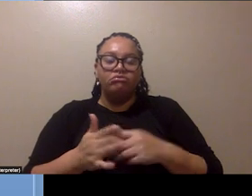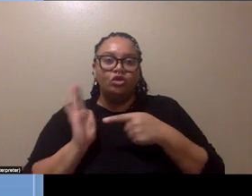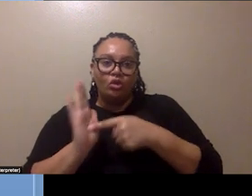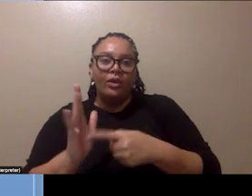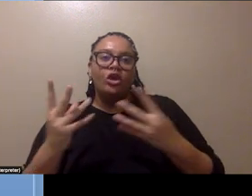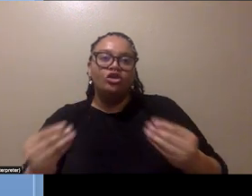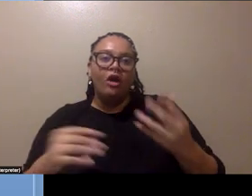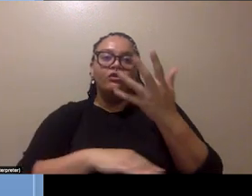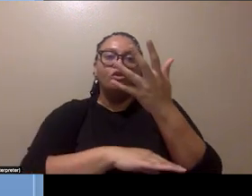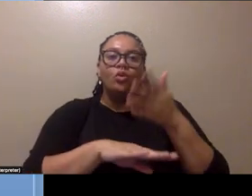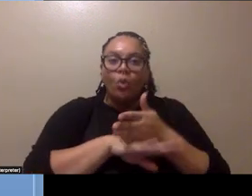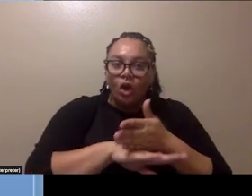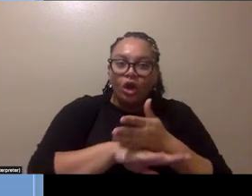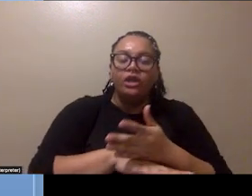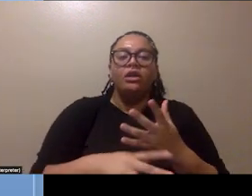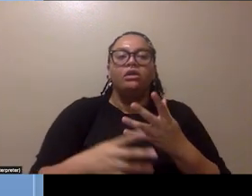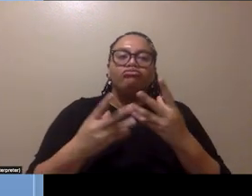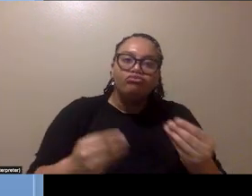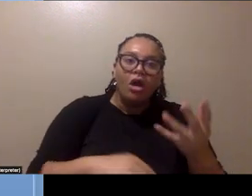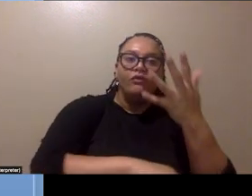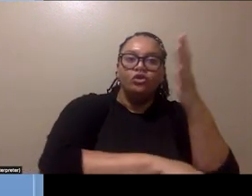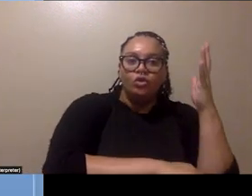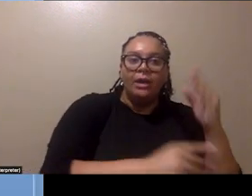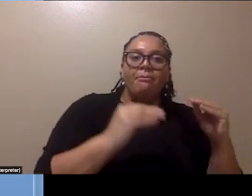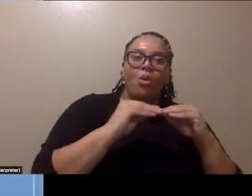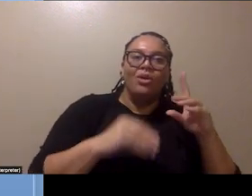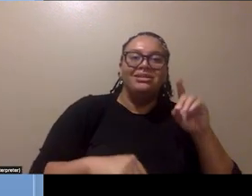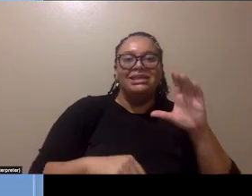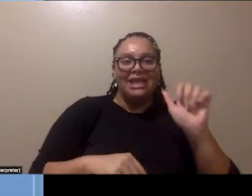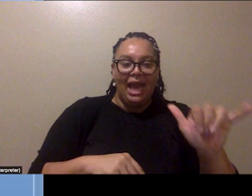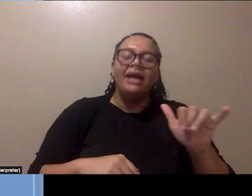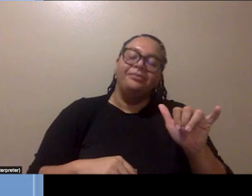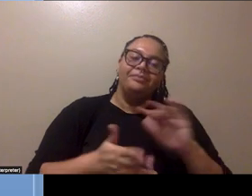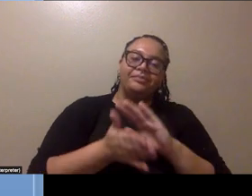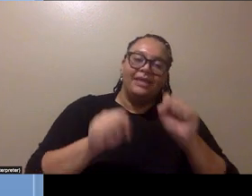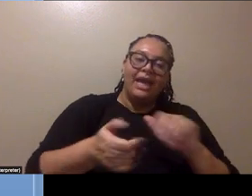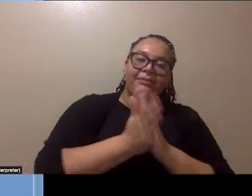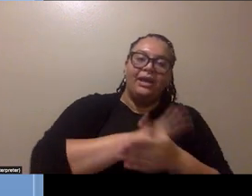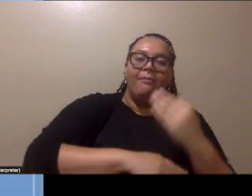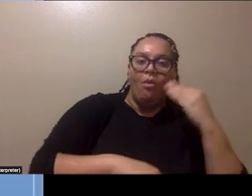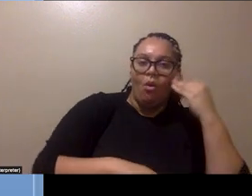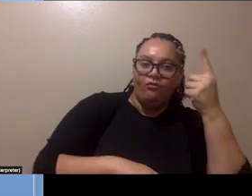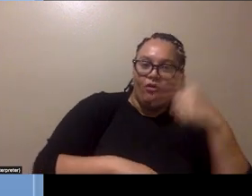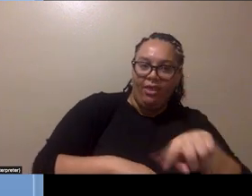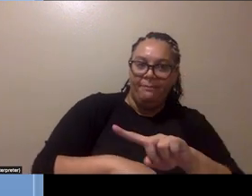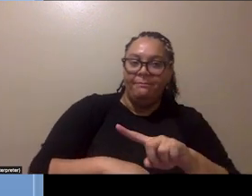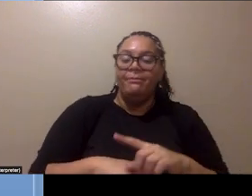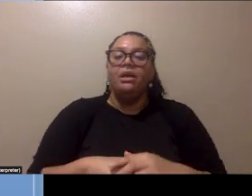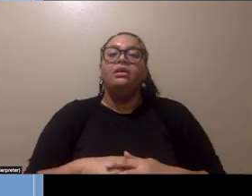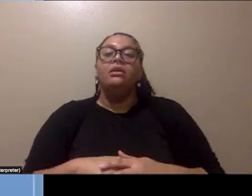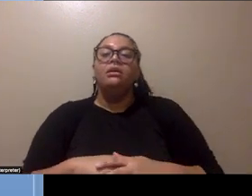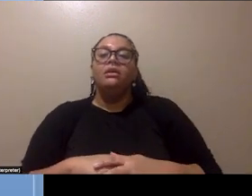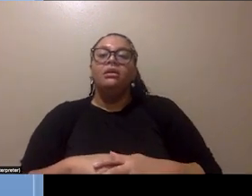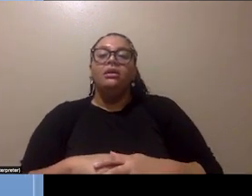out that softened wood and that more decay that they need for nesting. And then we had the highest amount of secondary cavity nesters